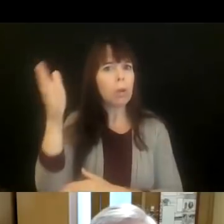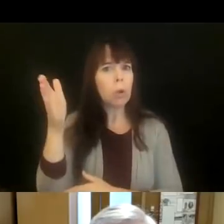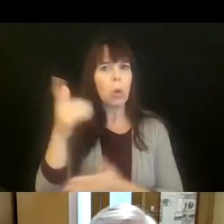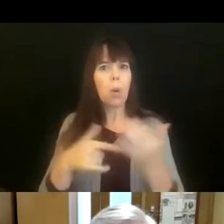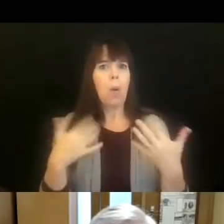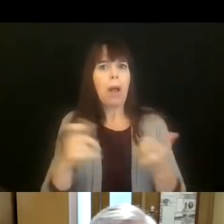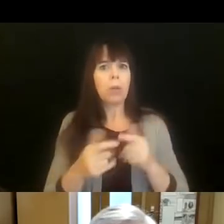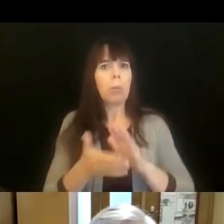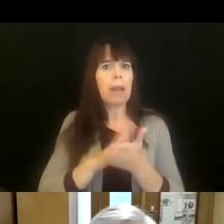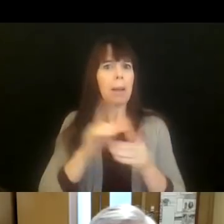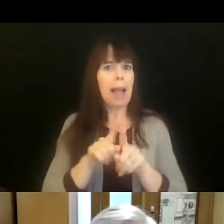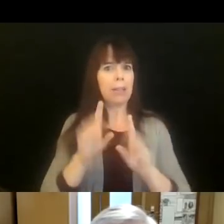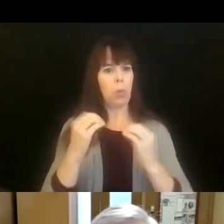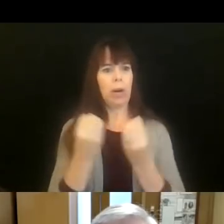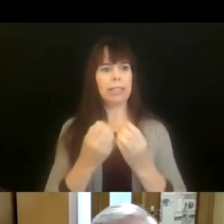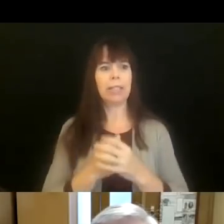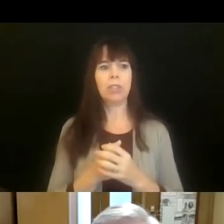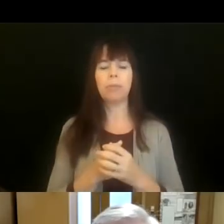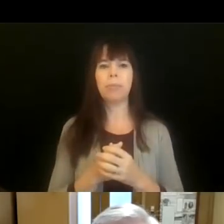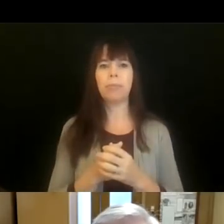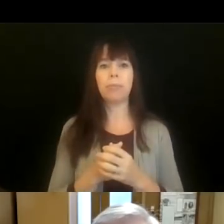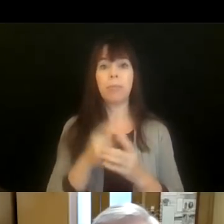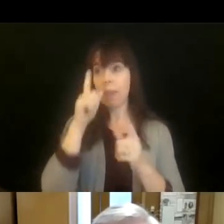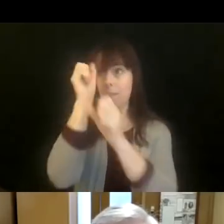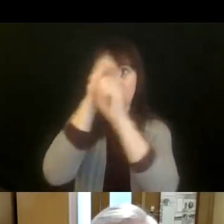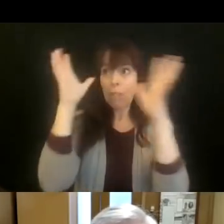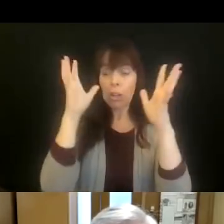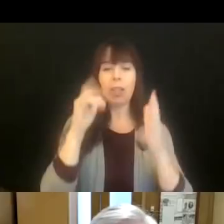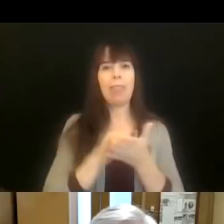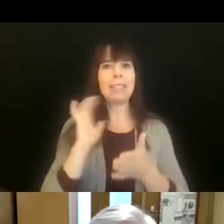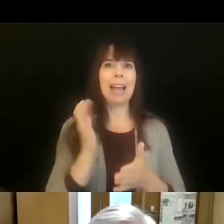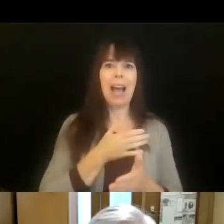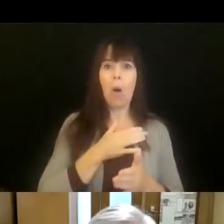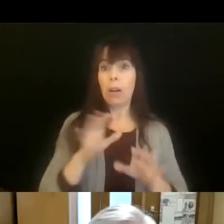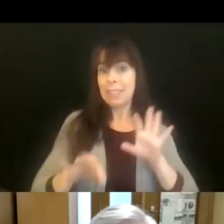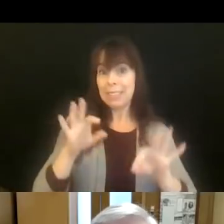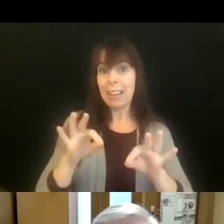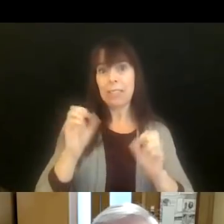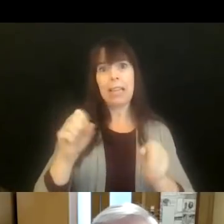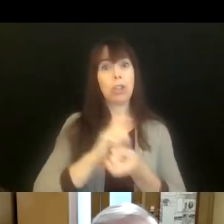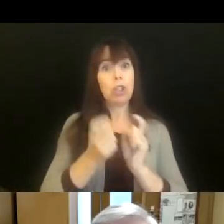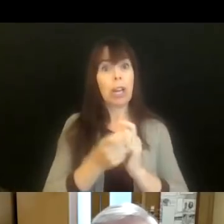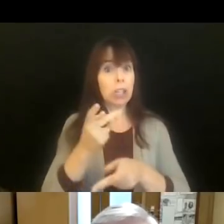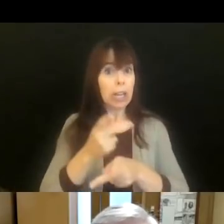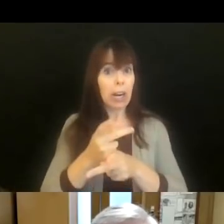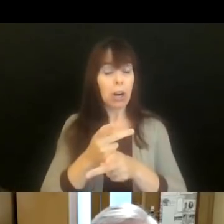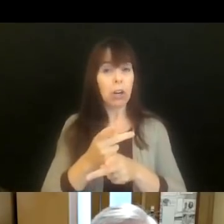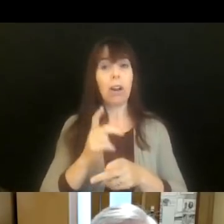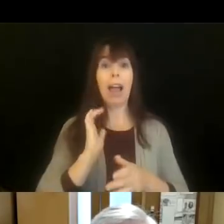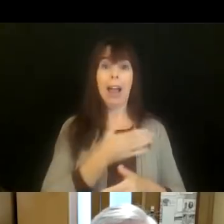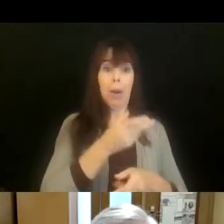an organization. Our vision is our discoveries change care. Our care changes